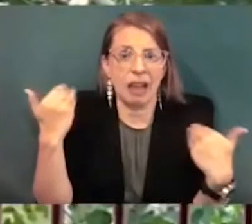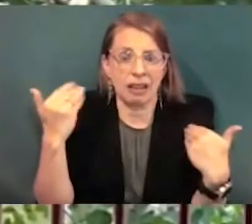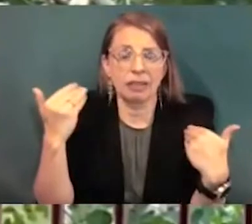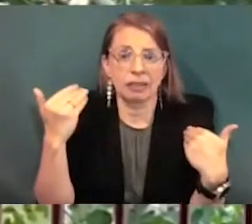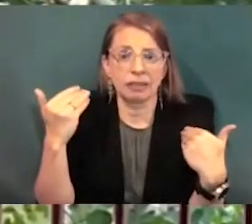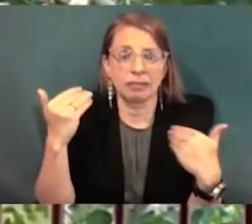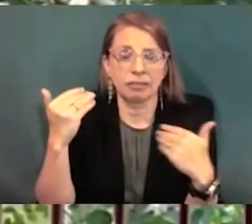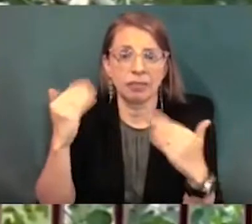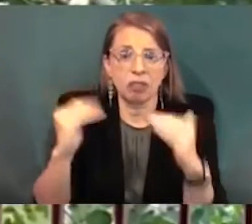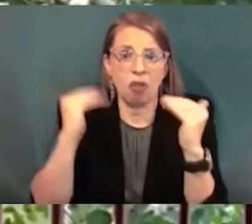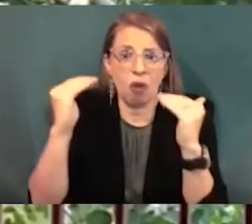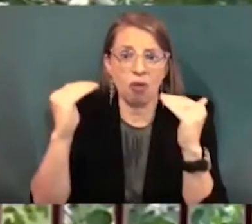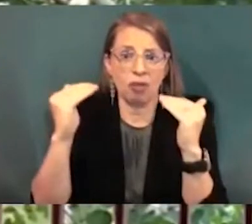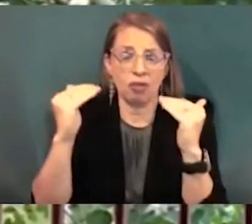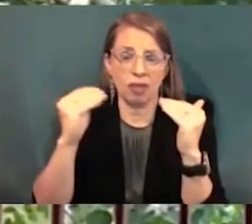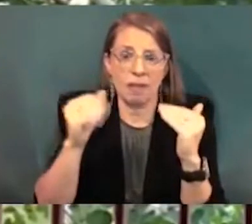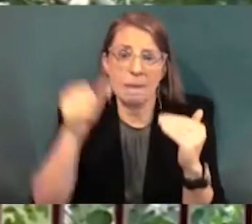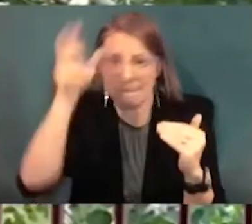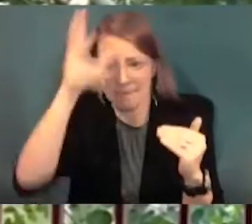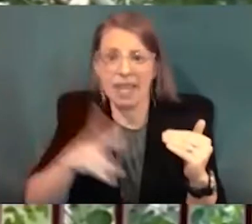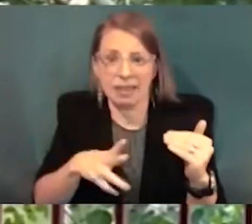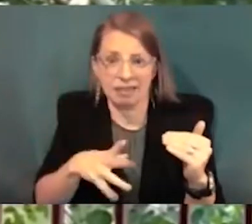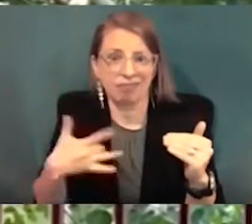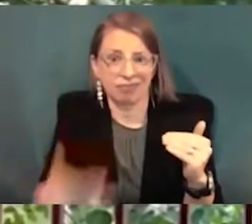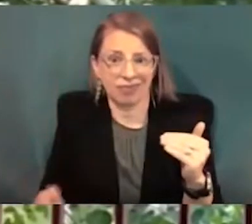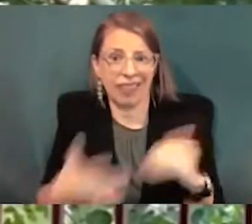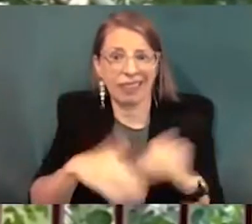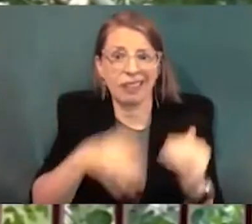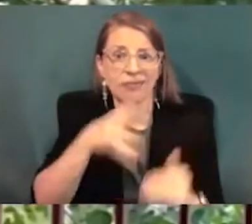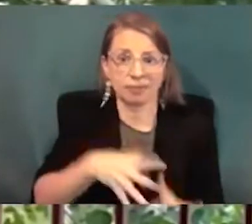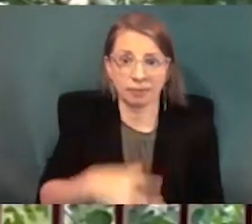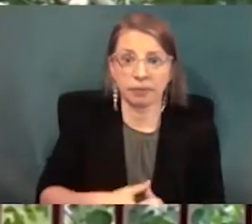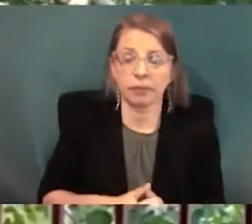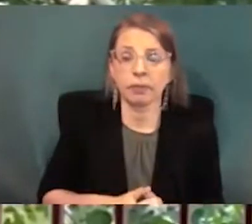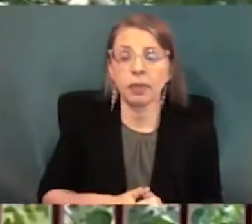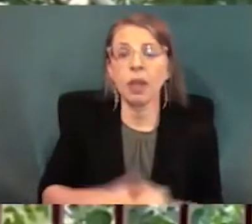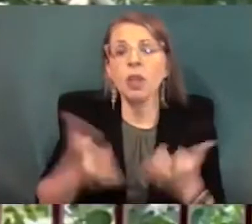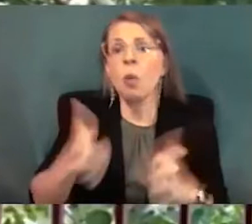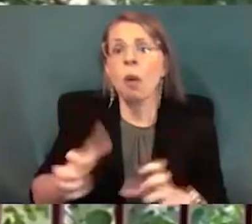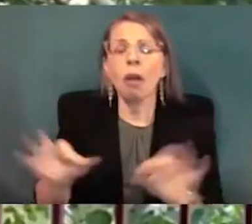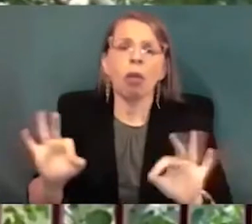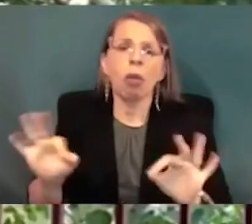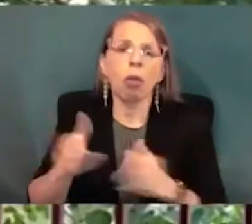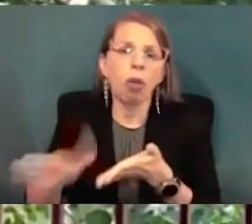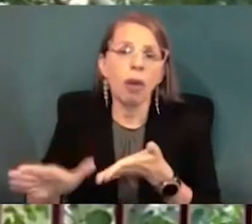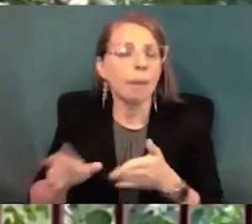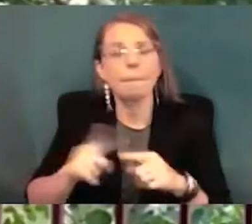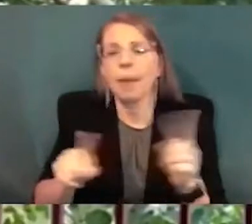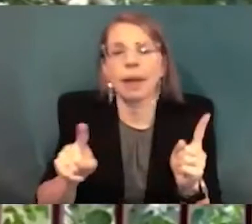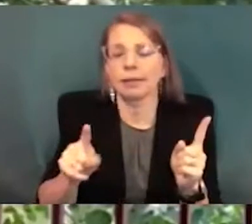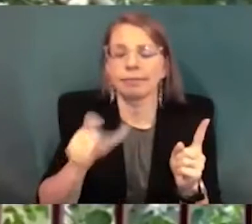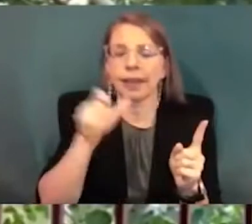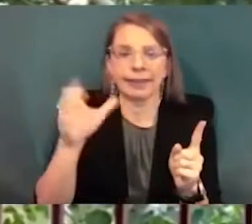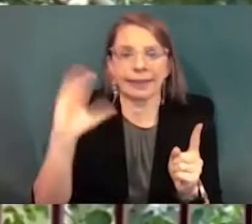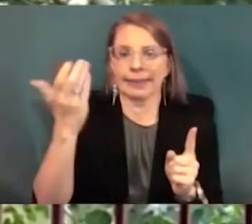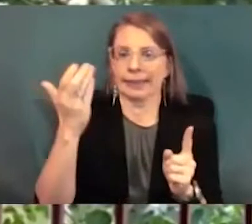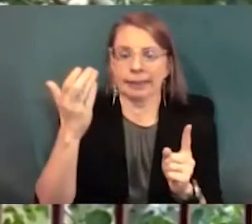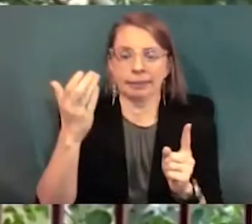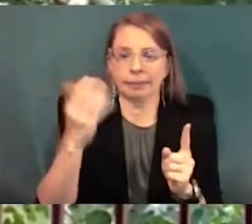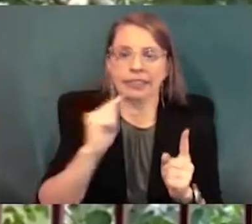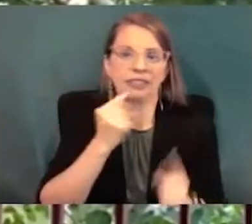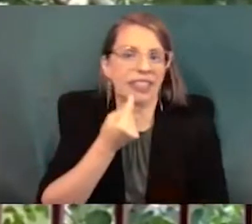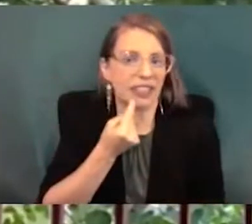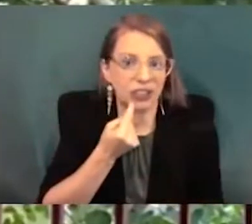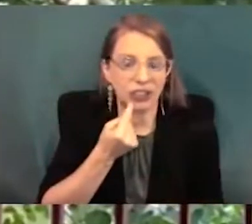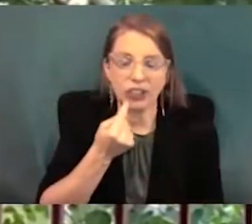or younger females. Again, don't want to minimize it, but it does appear to be transient, doesn't appear to be severe.